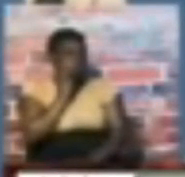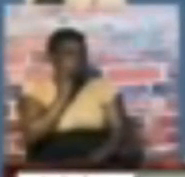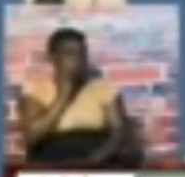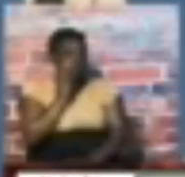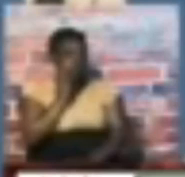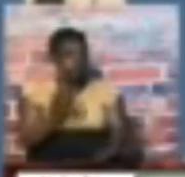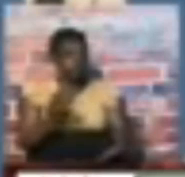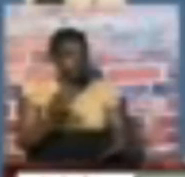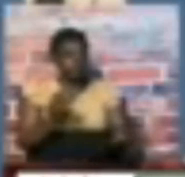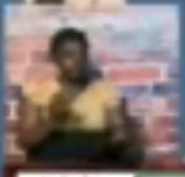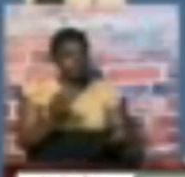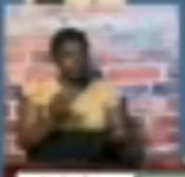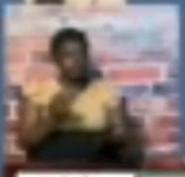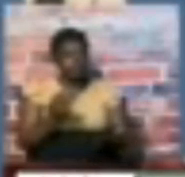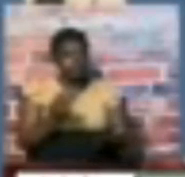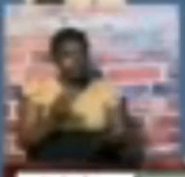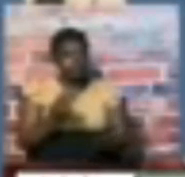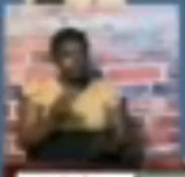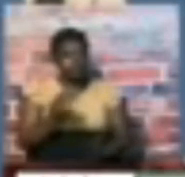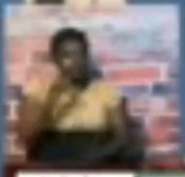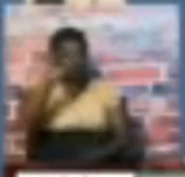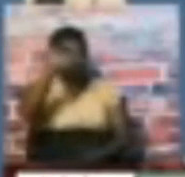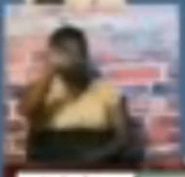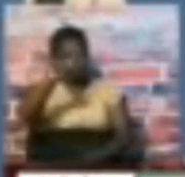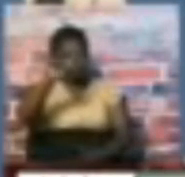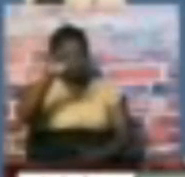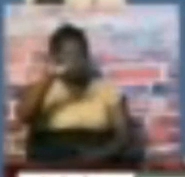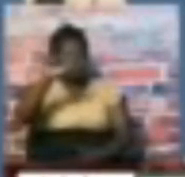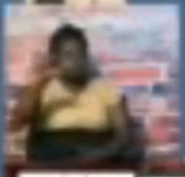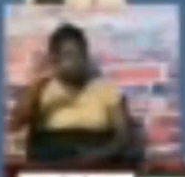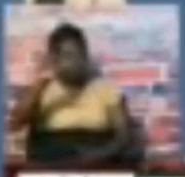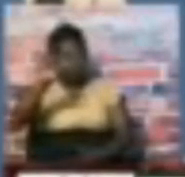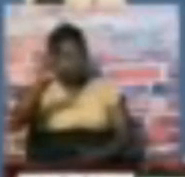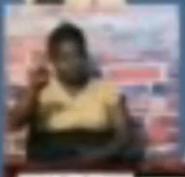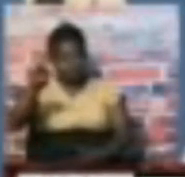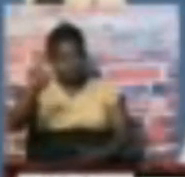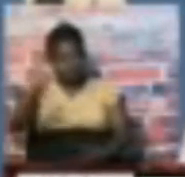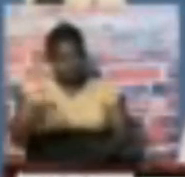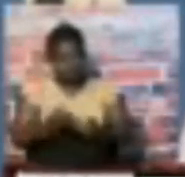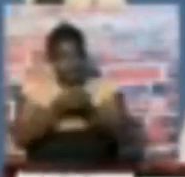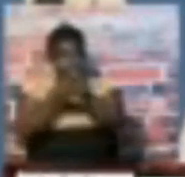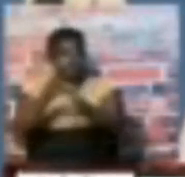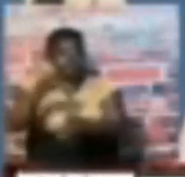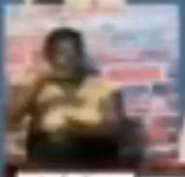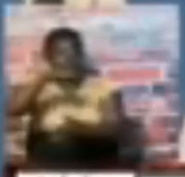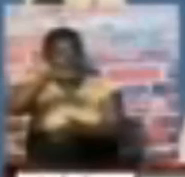Mwalimu Nyerere Leadership Center, 1 million shillings.